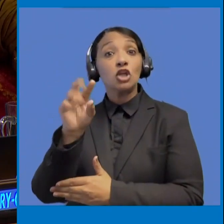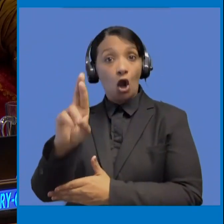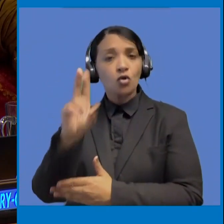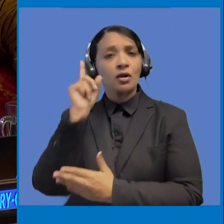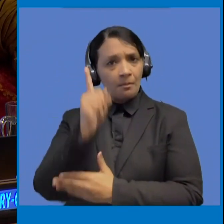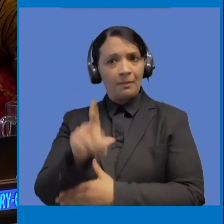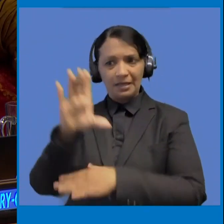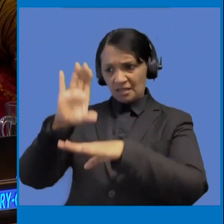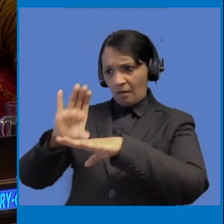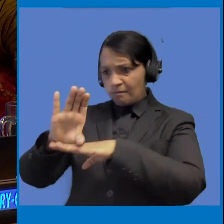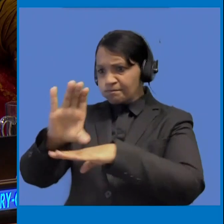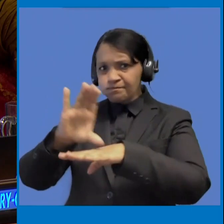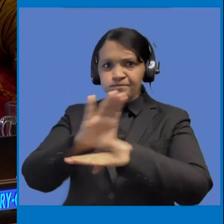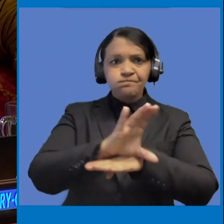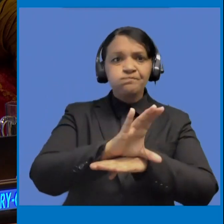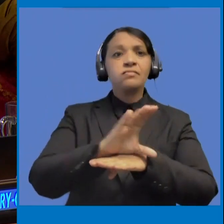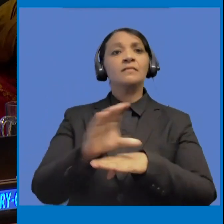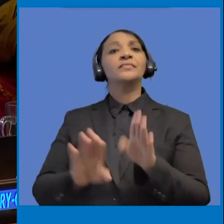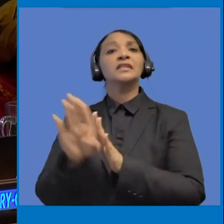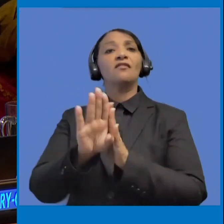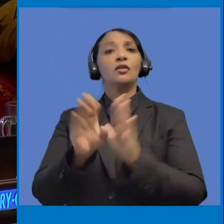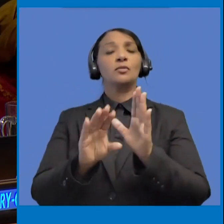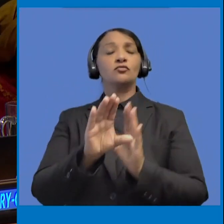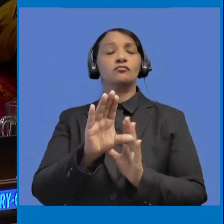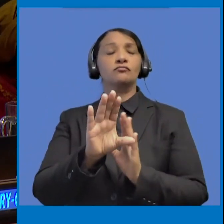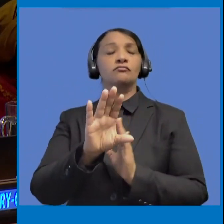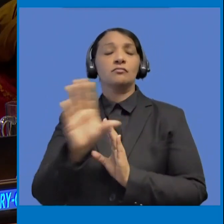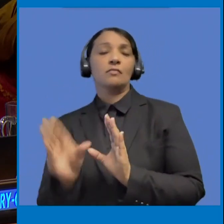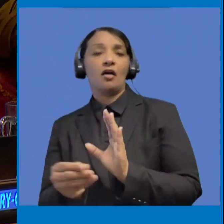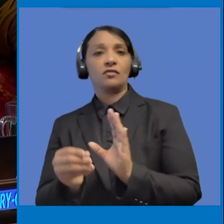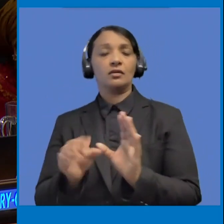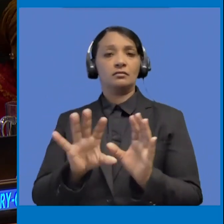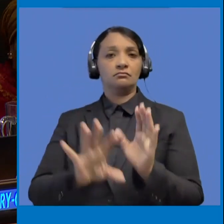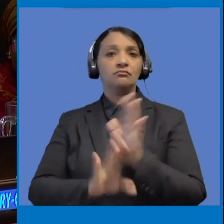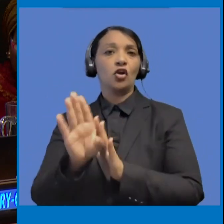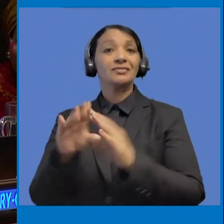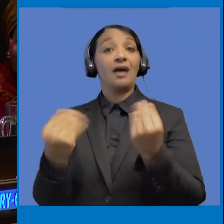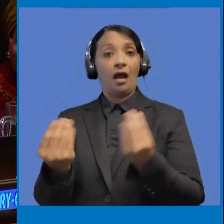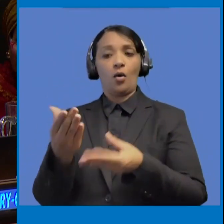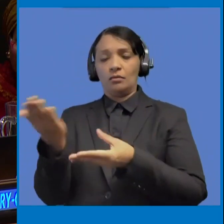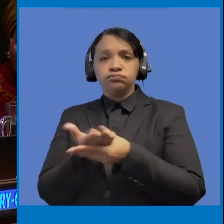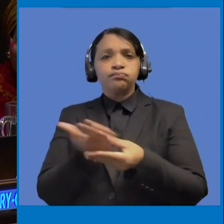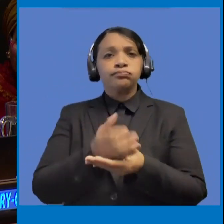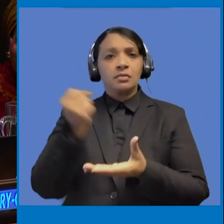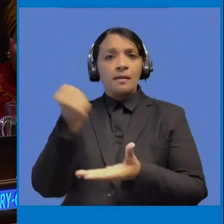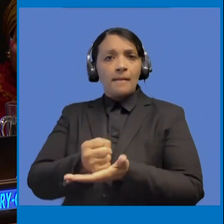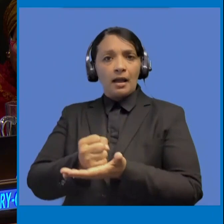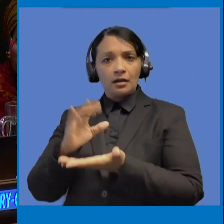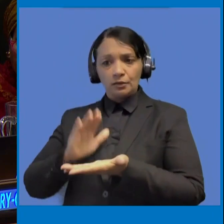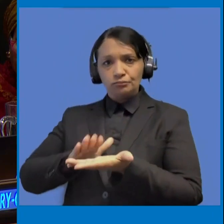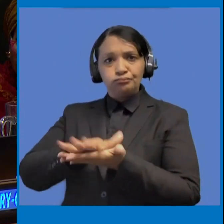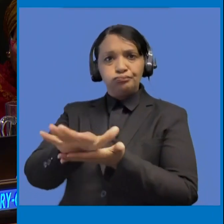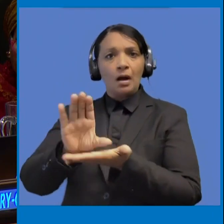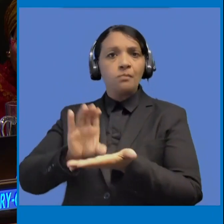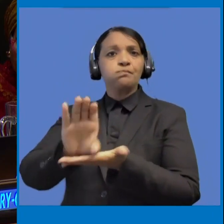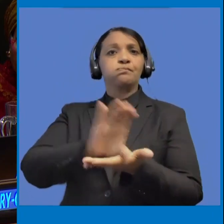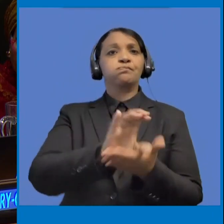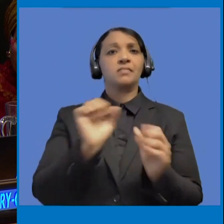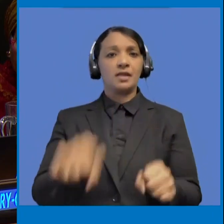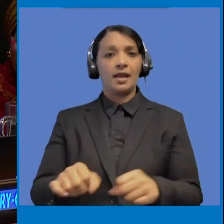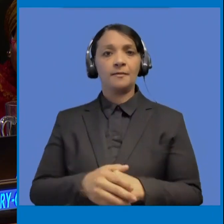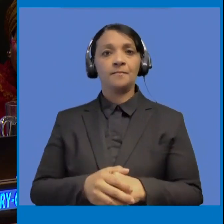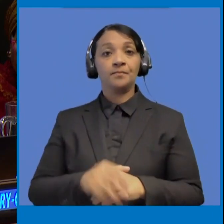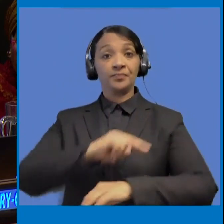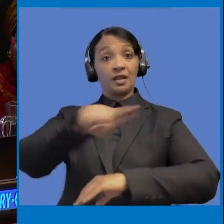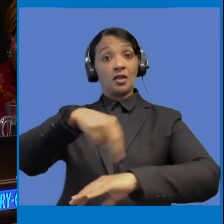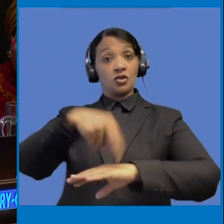countries, namely through multilateral development banks with a multiplying effect. And national governments must